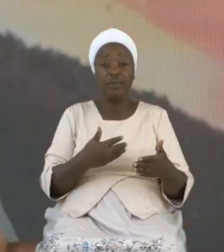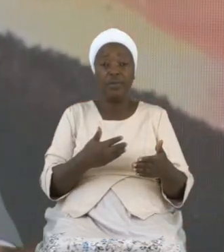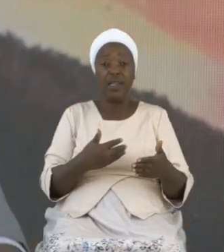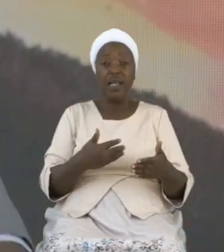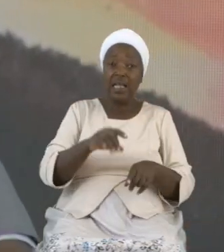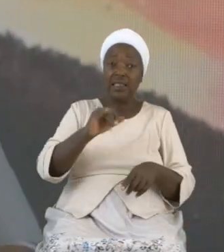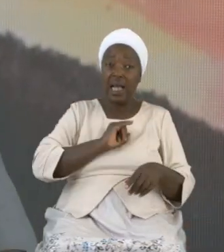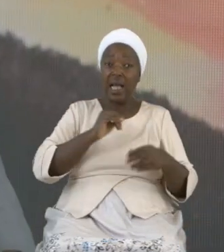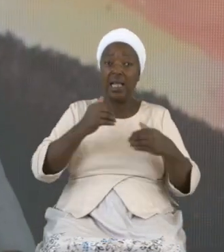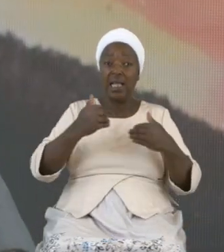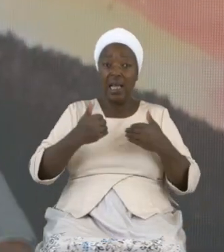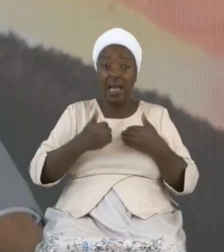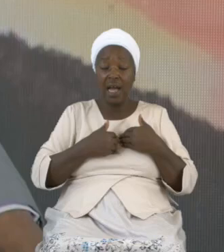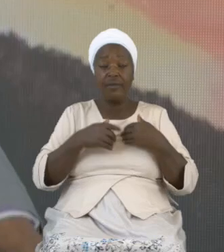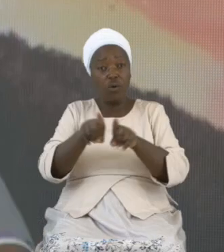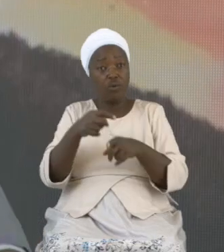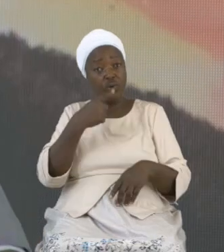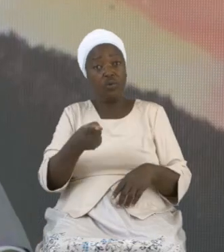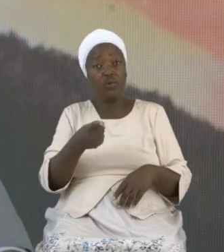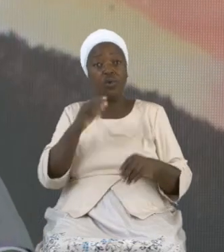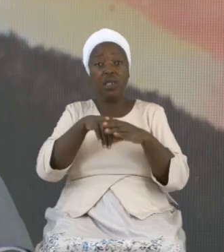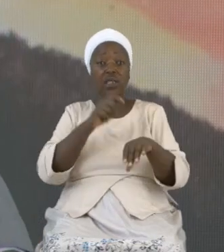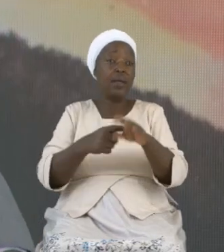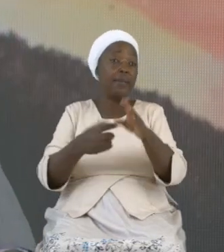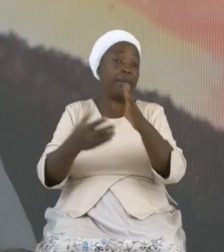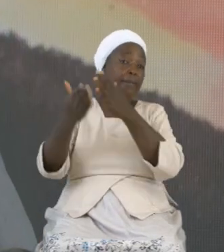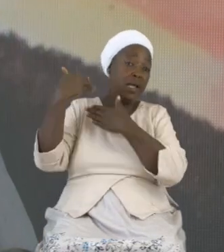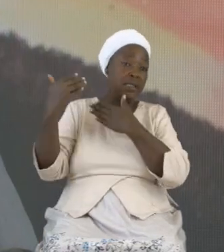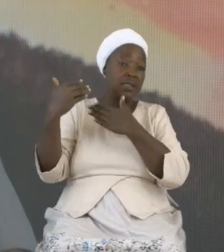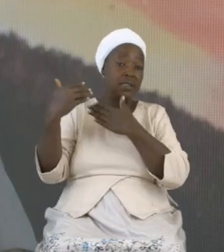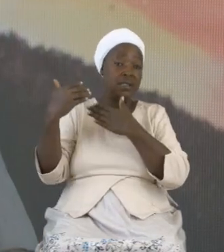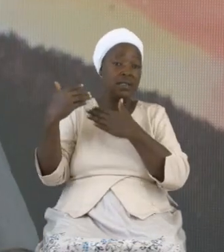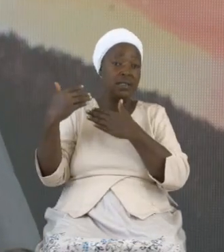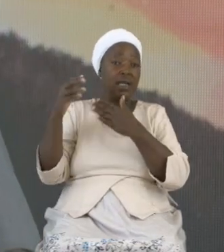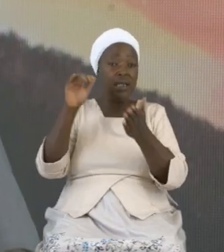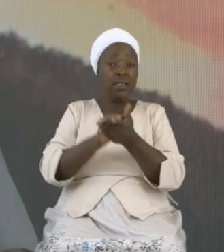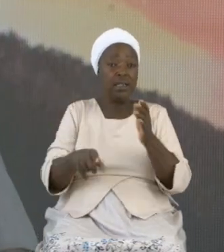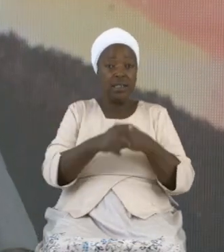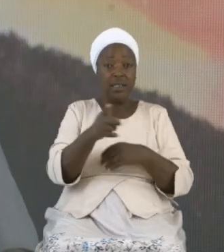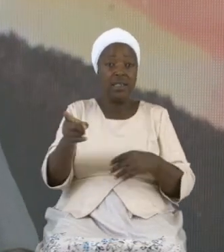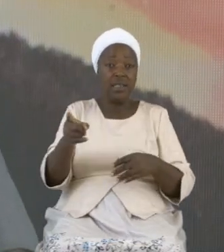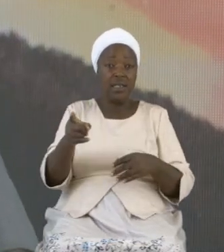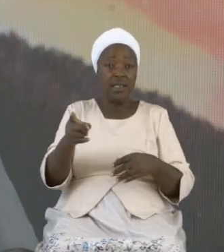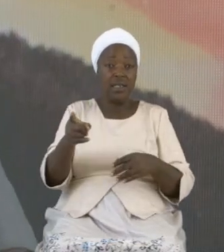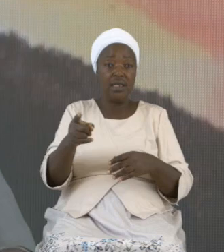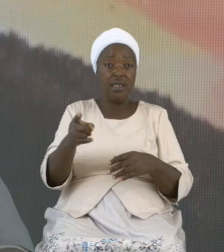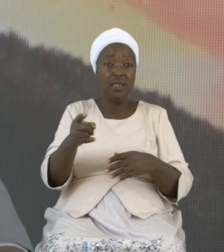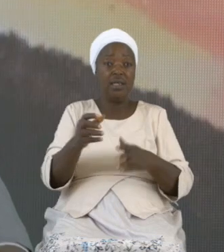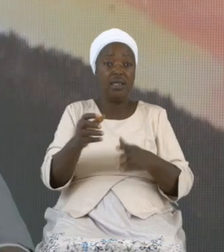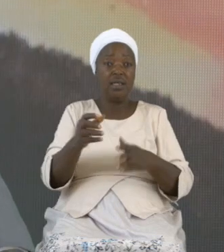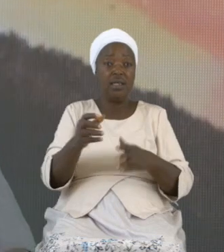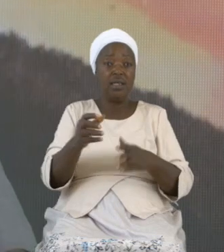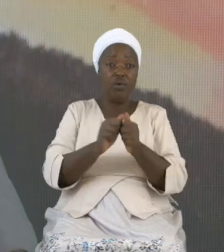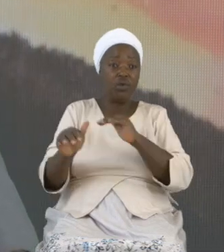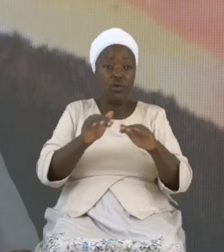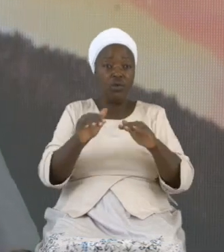also told you in time past, that they which do such things